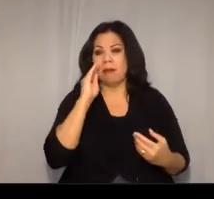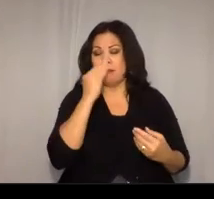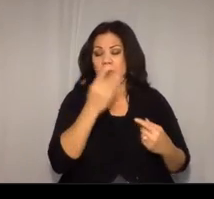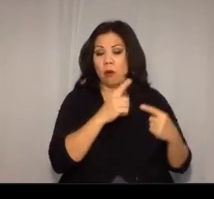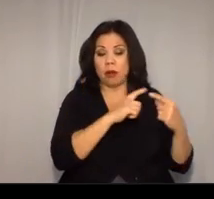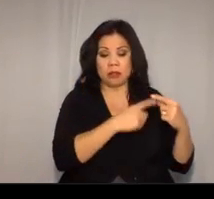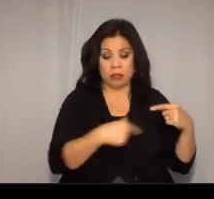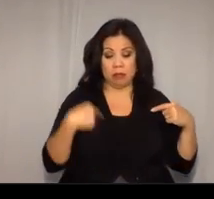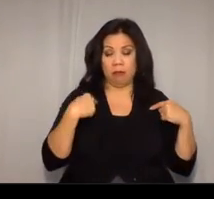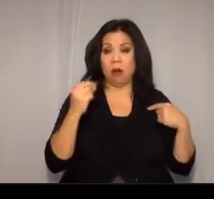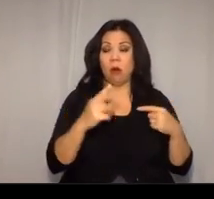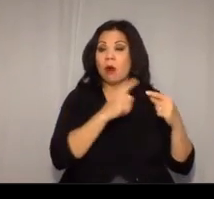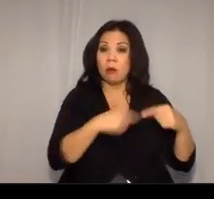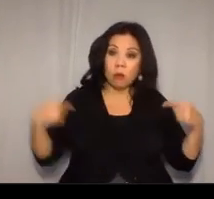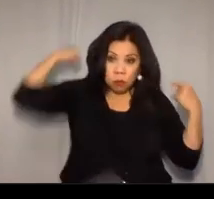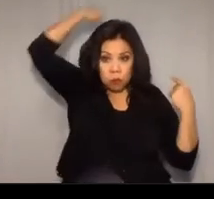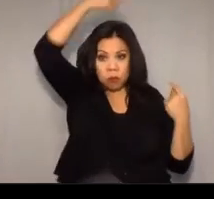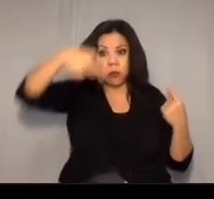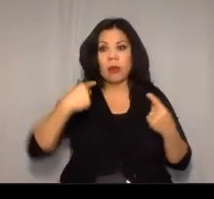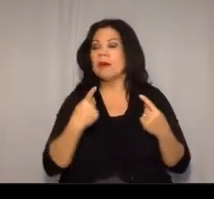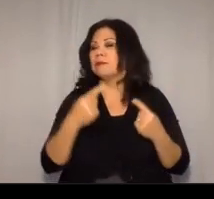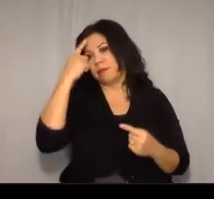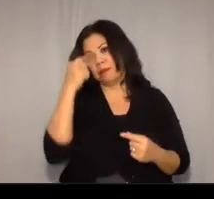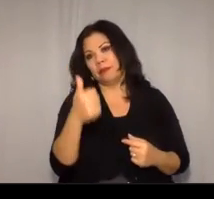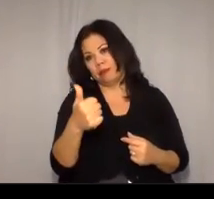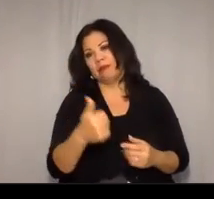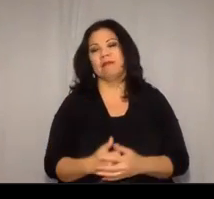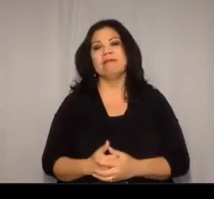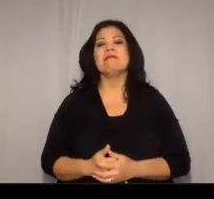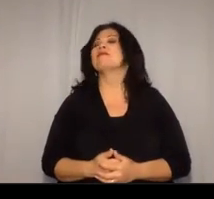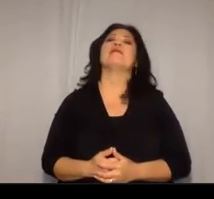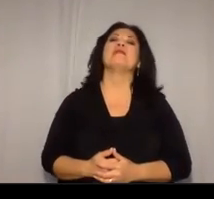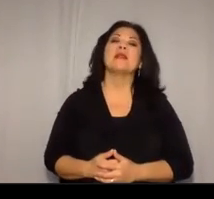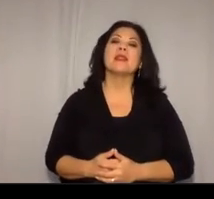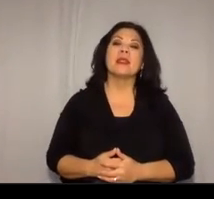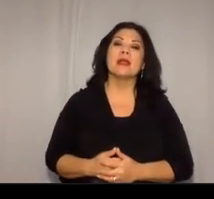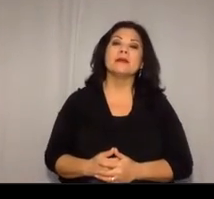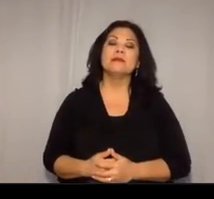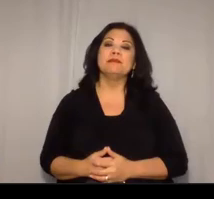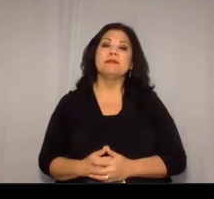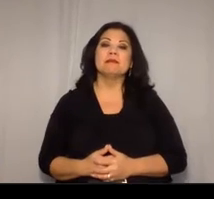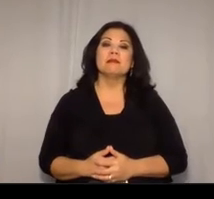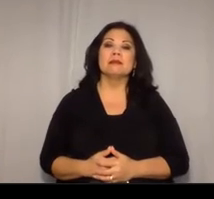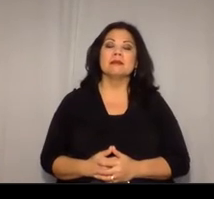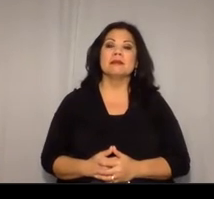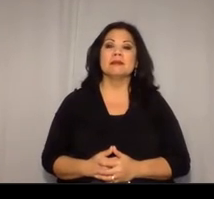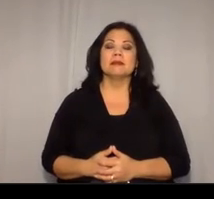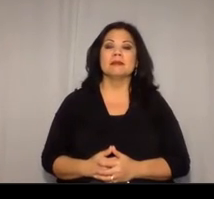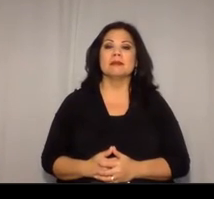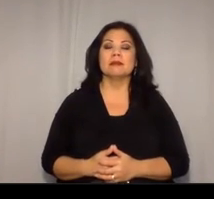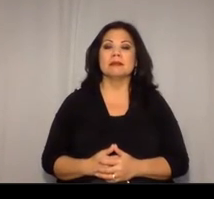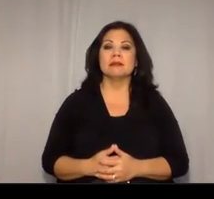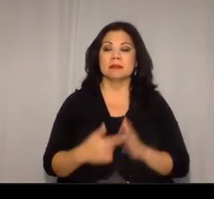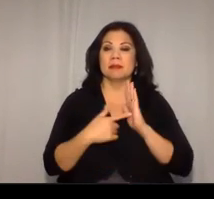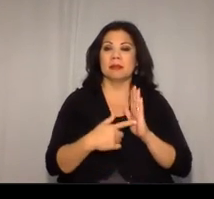go all the way to the end. Up to you. Lots of choices in the world of art. So I'm going to just do a quick demonstration of what I'm